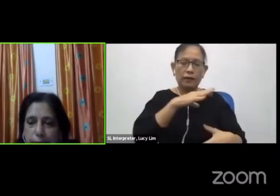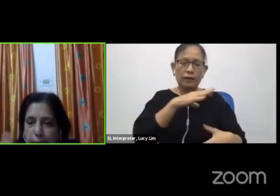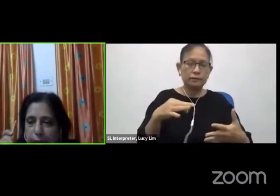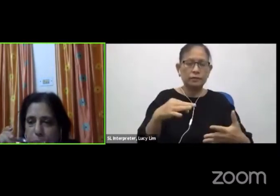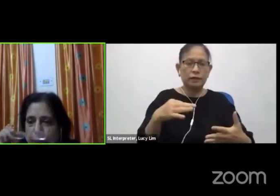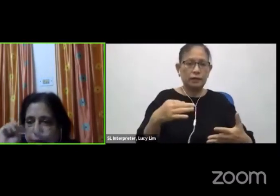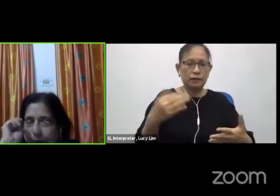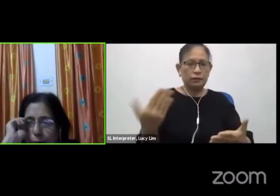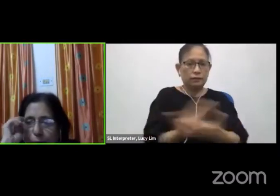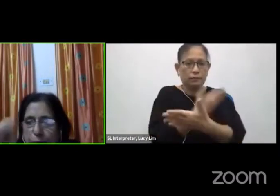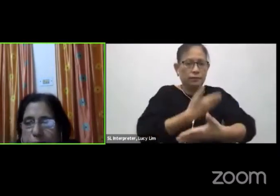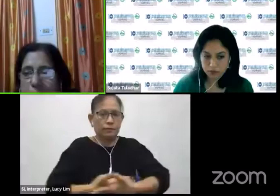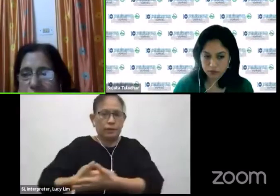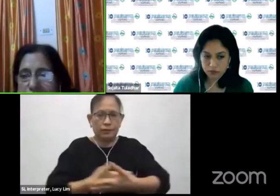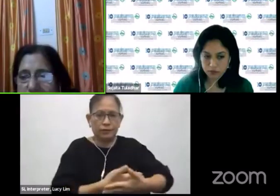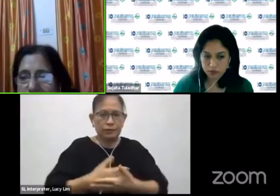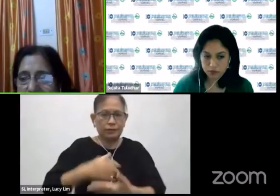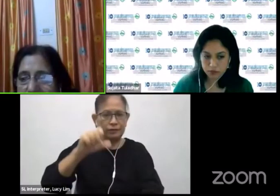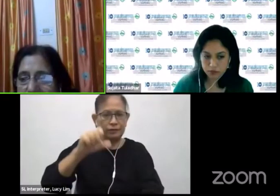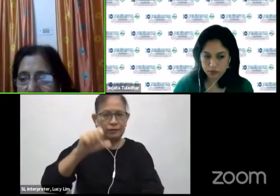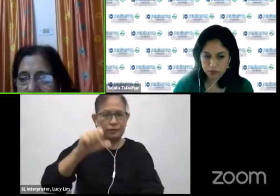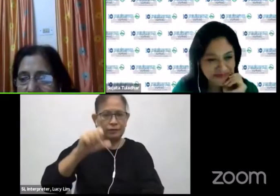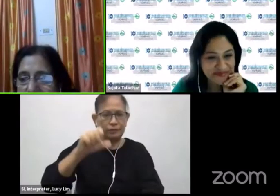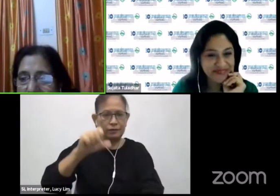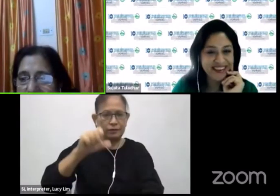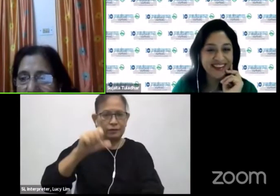Sujata, we would like to hear from you on that.